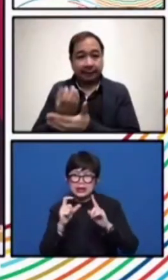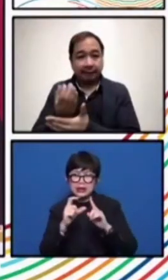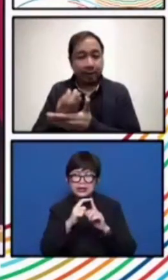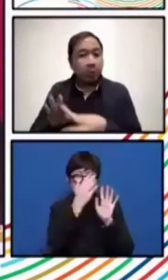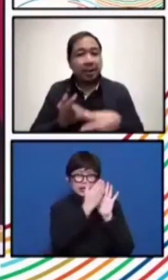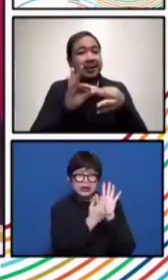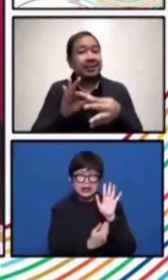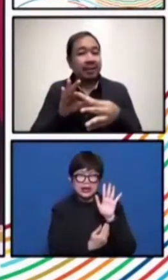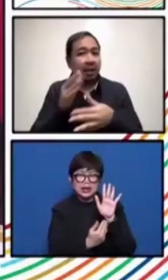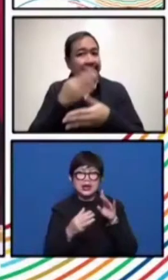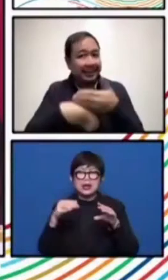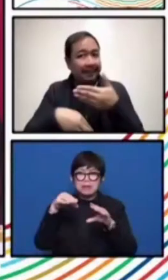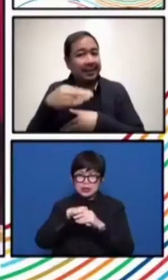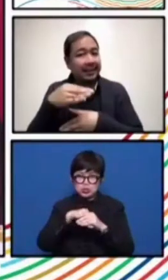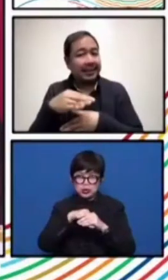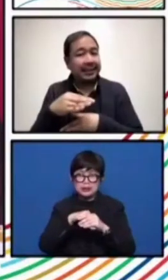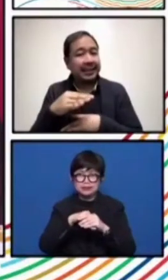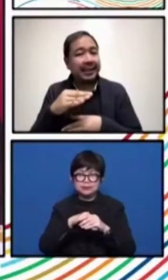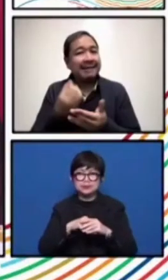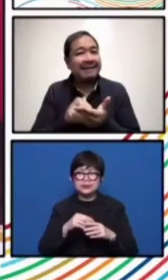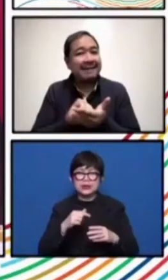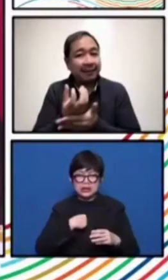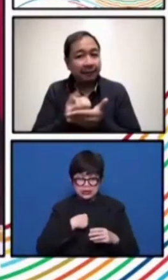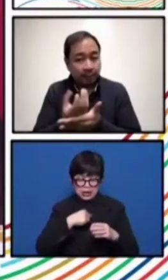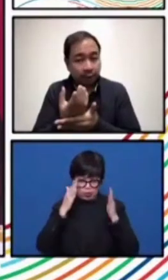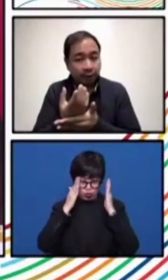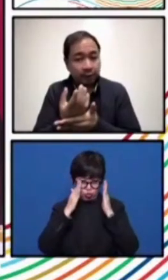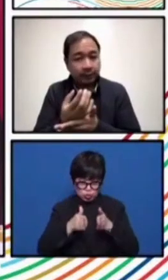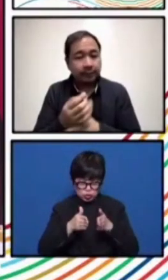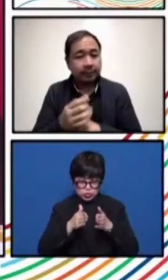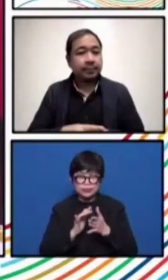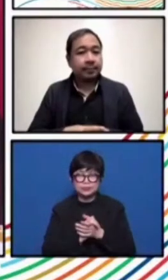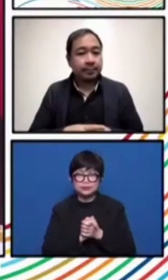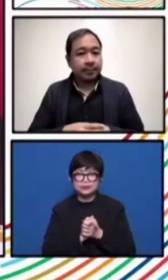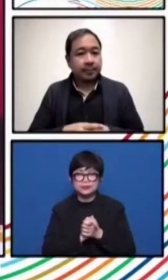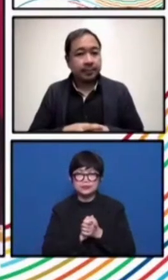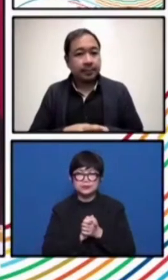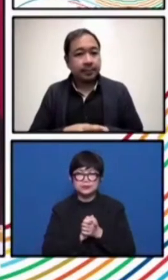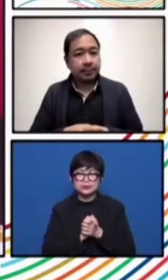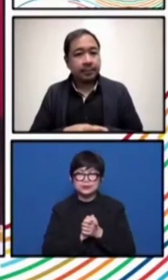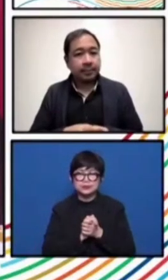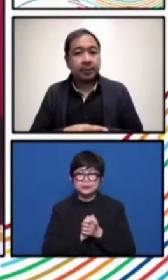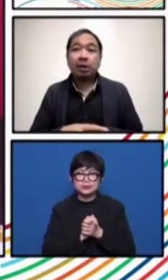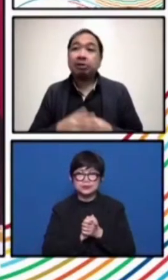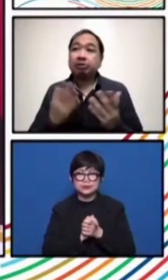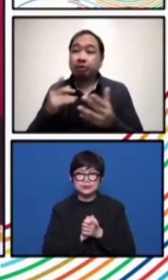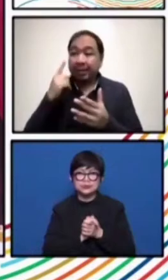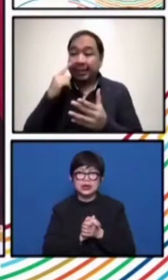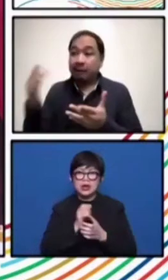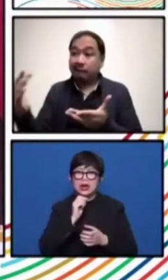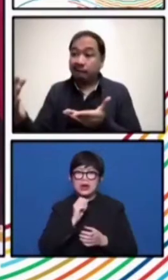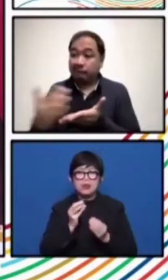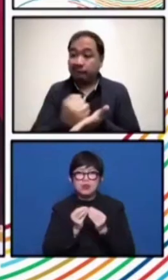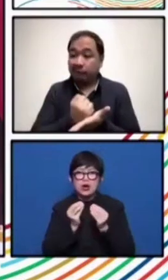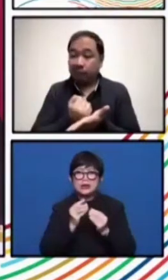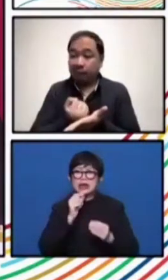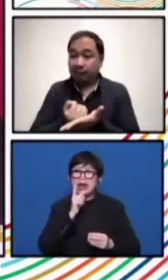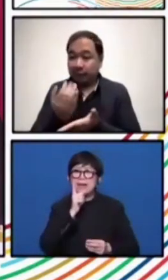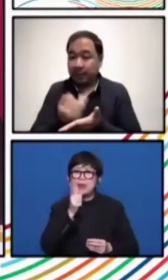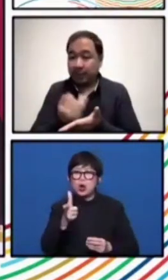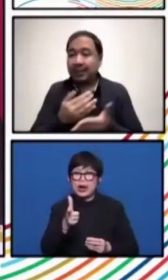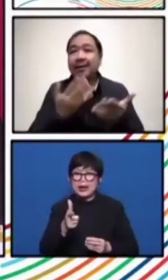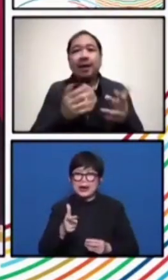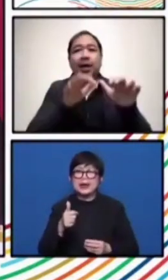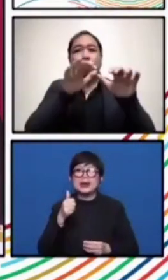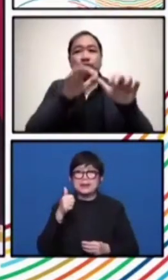and we also have focused on a better reporting mechanism so by because